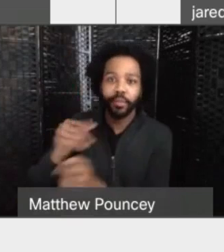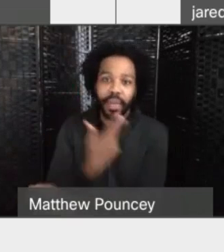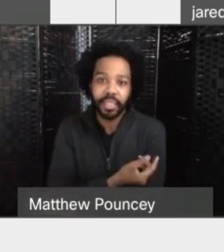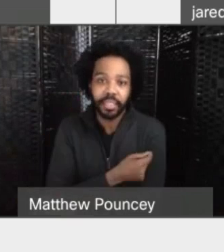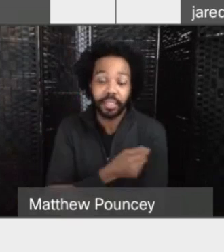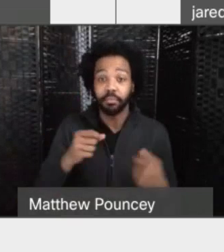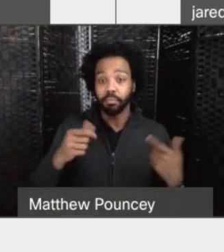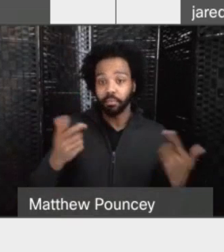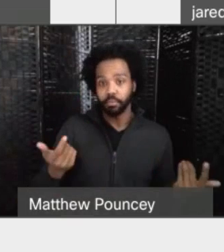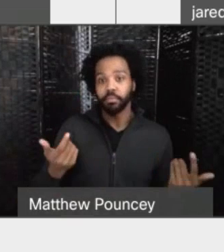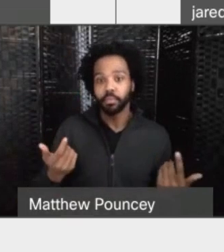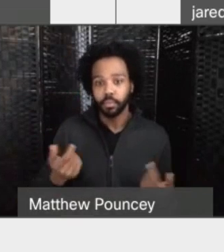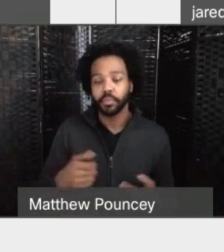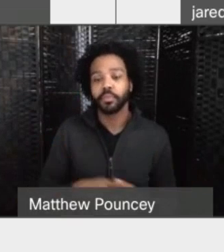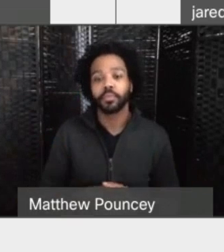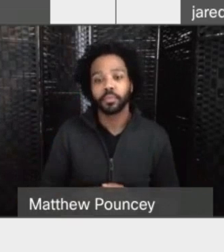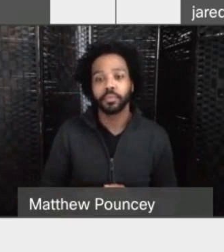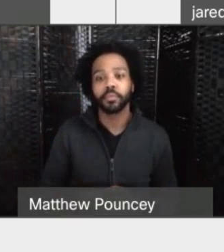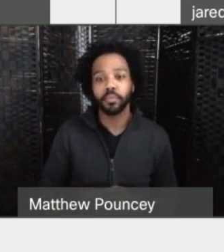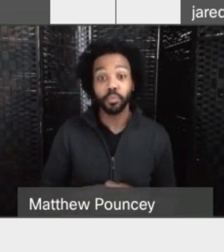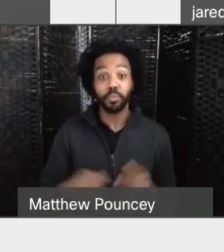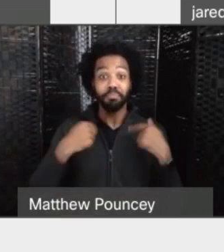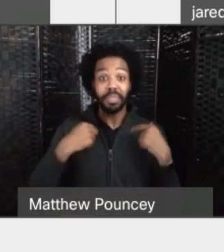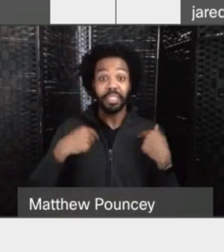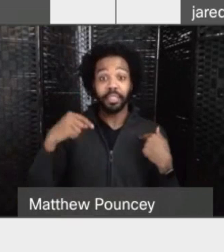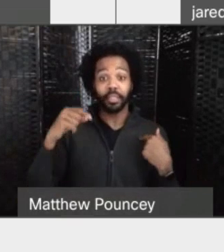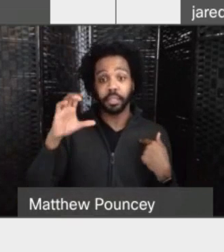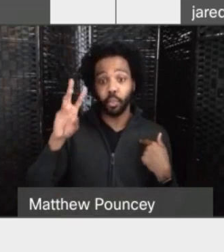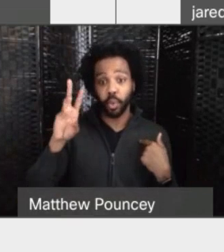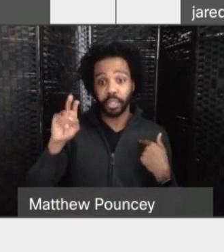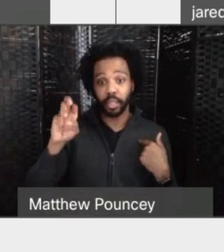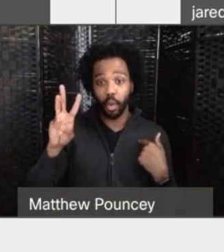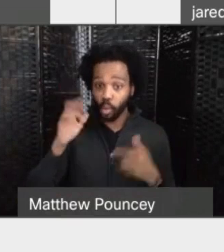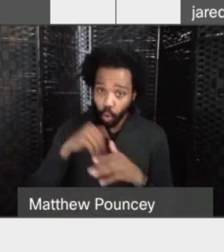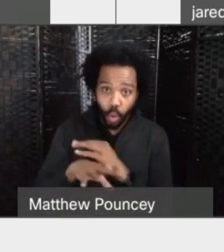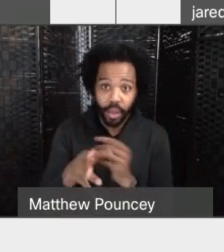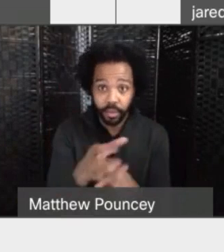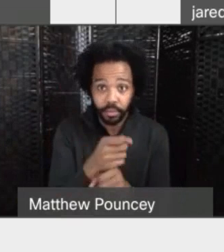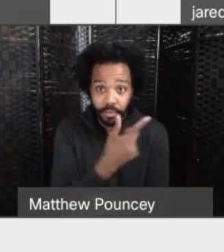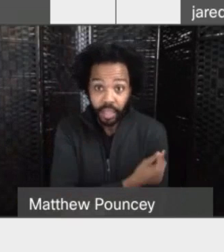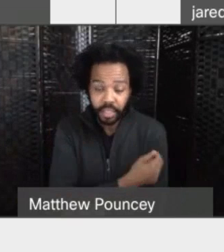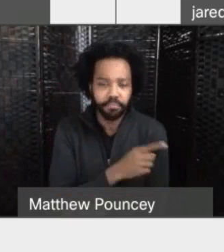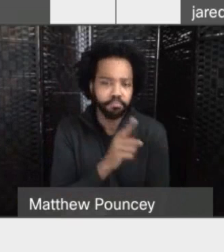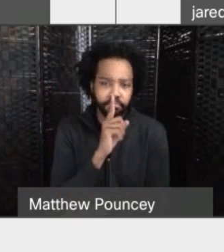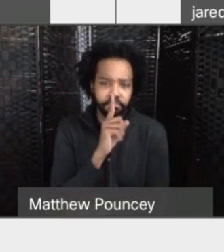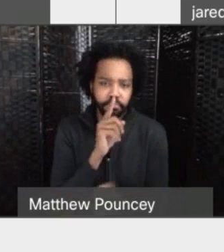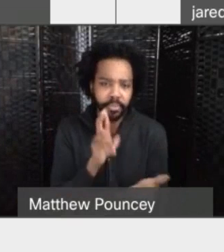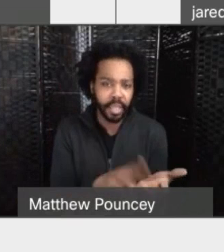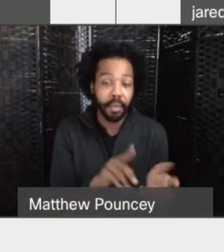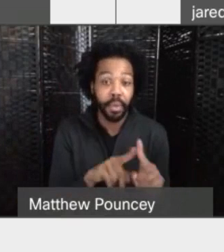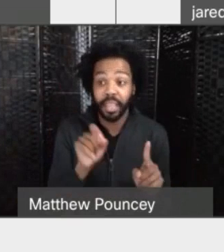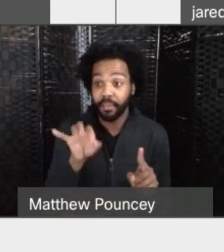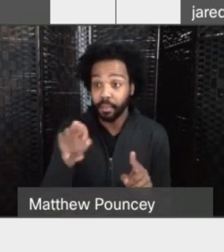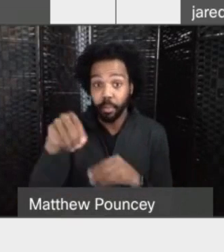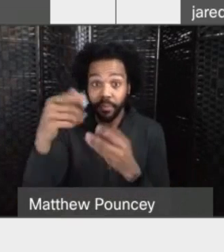I likely would not have to sign a consent. But if a provider were supporting me and they were concerned that if I took the vaccine